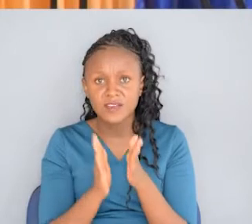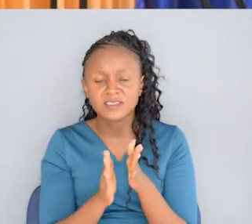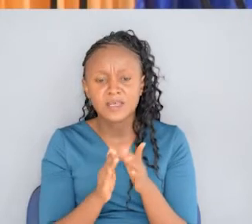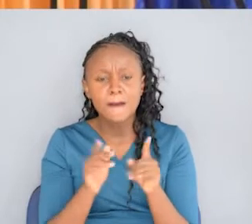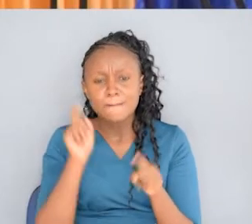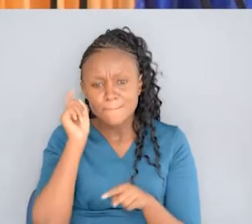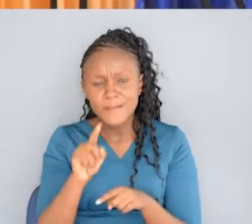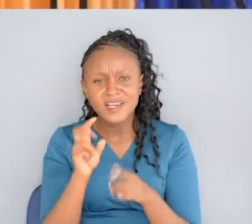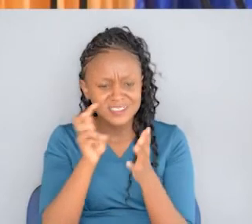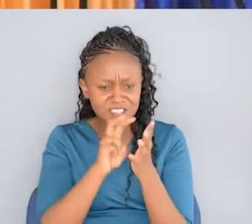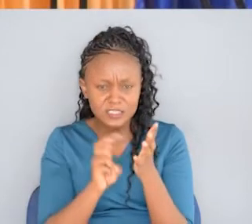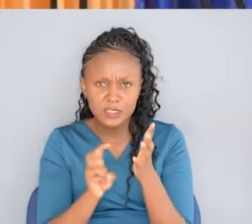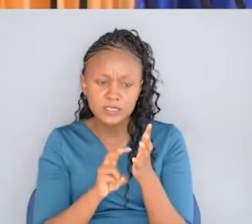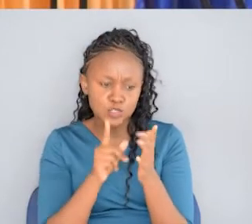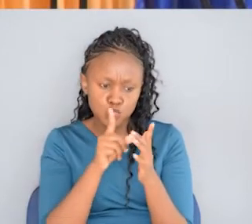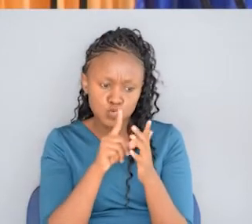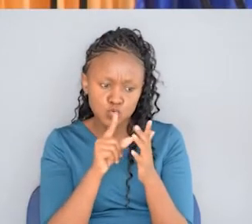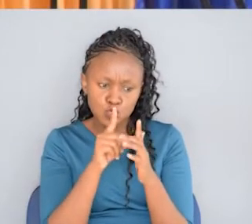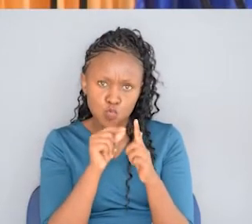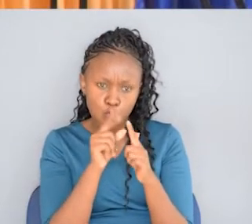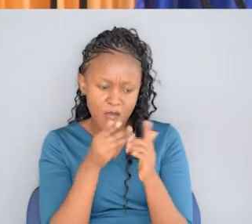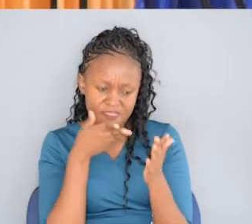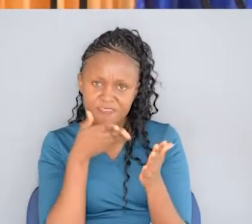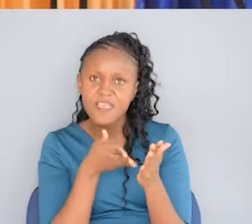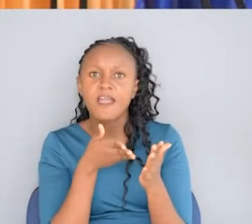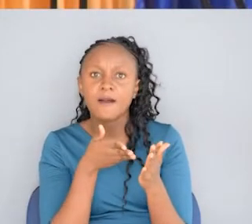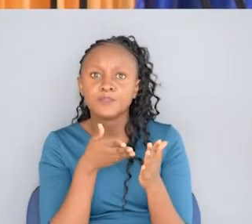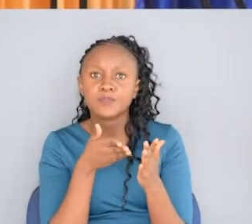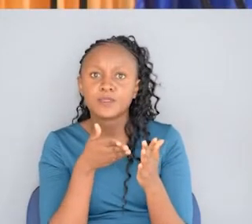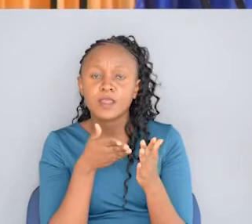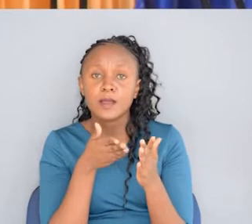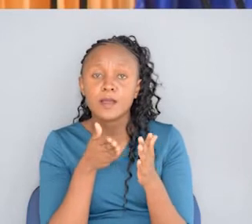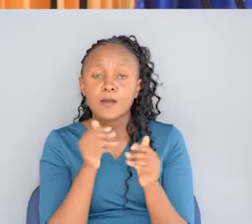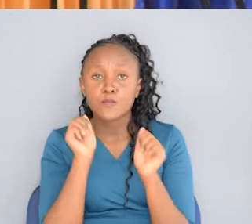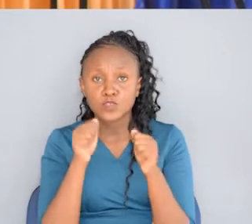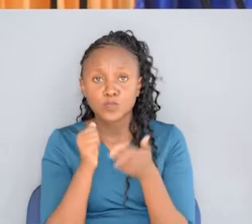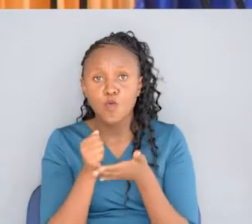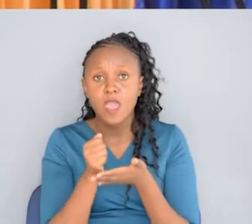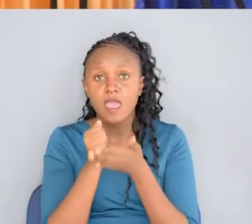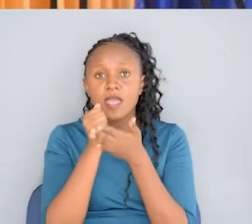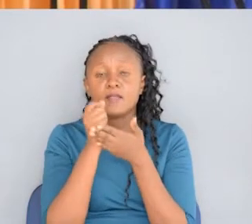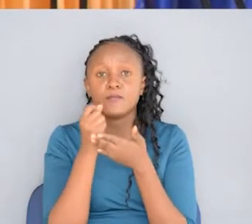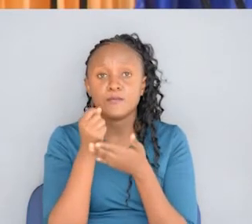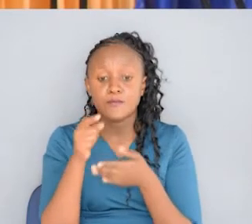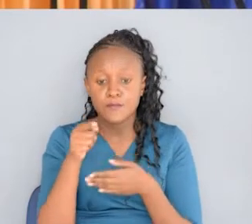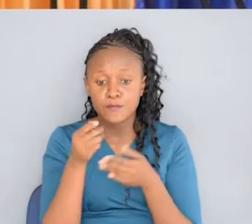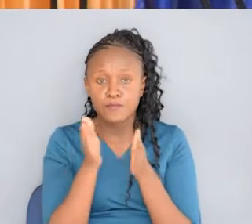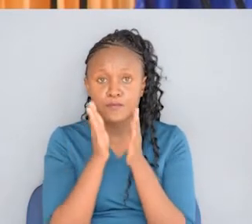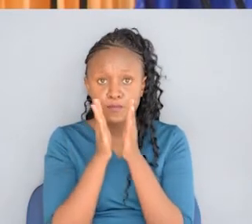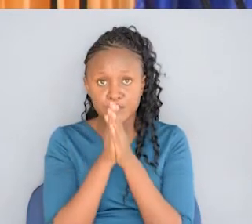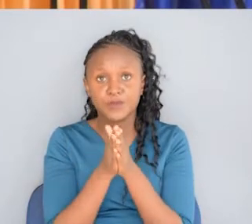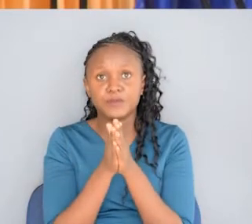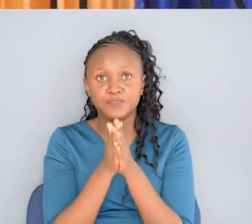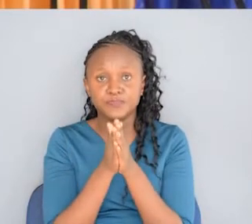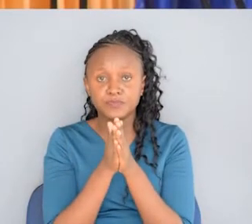us to pray. Because when we read his word, it tells me I've been walking in sin and that in him there is forgiveness. And therefore, I'm able